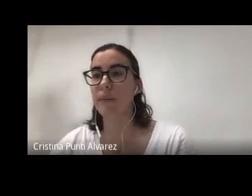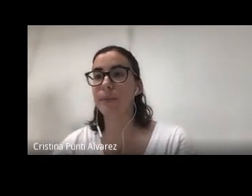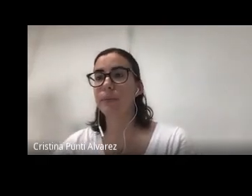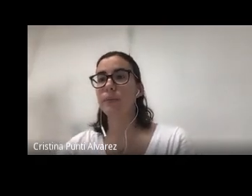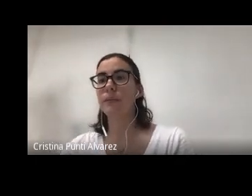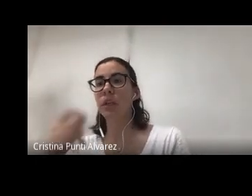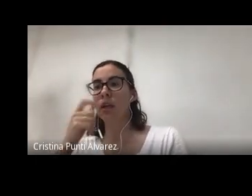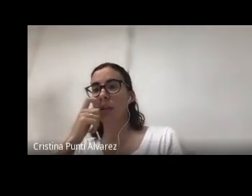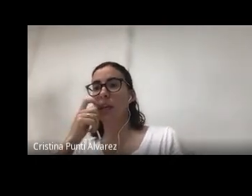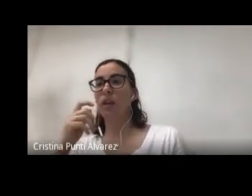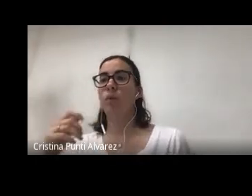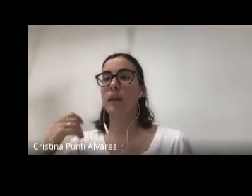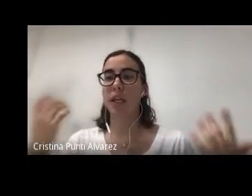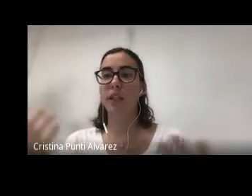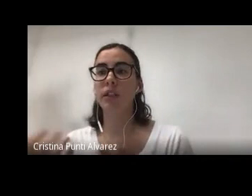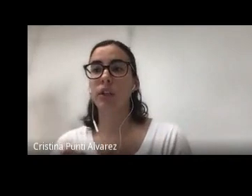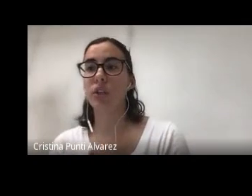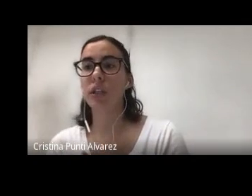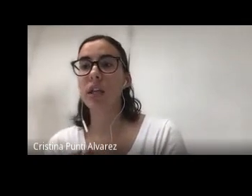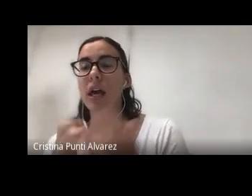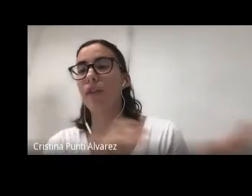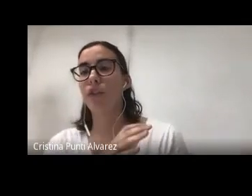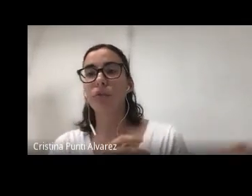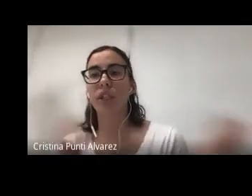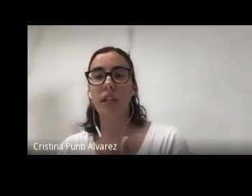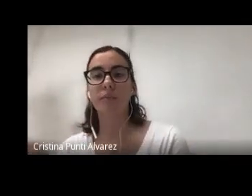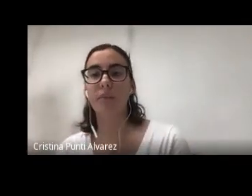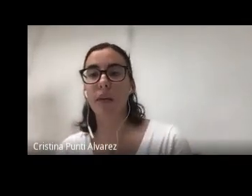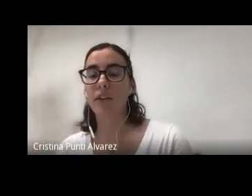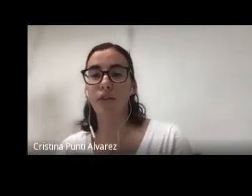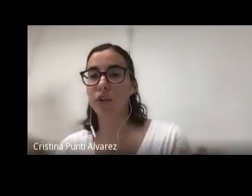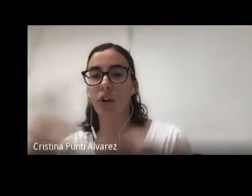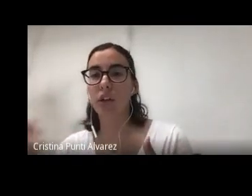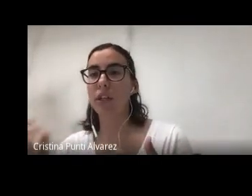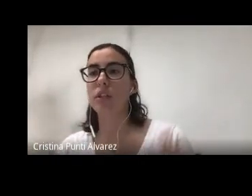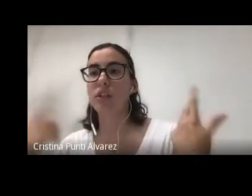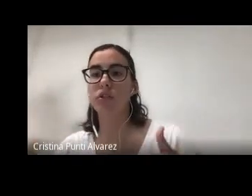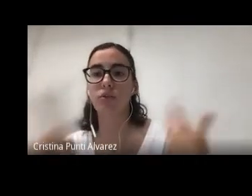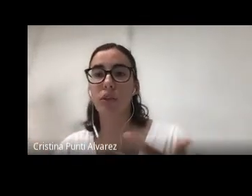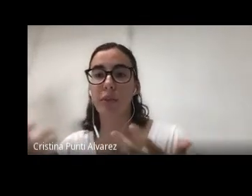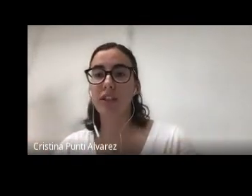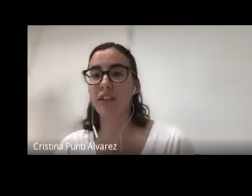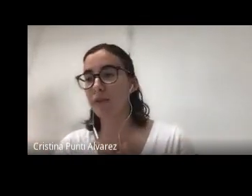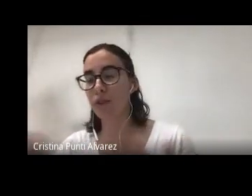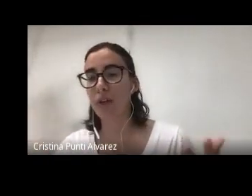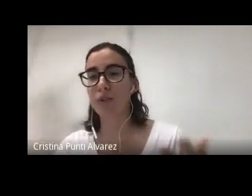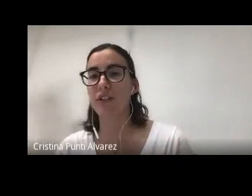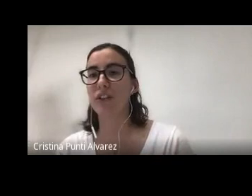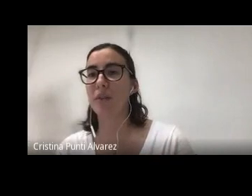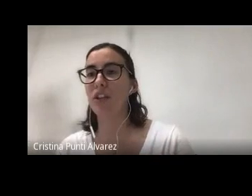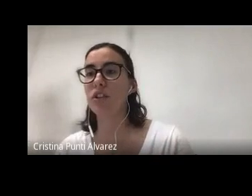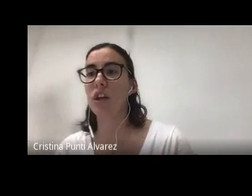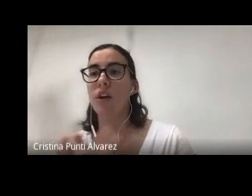basically. Then when making the recordings, I followed the same pipeline for all the videos and just repeat it throughout